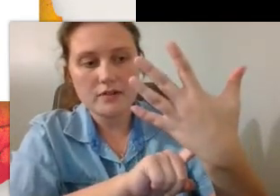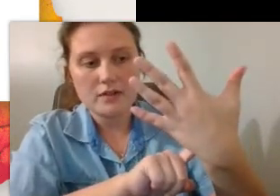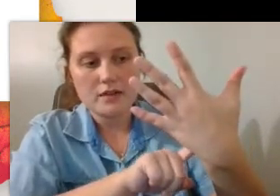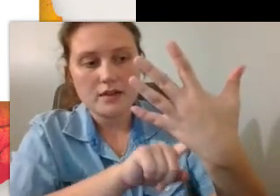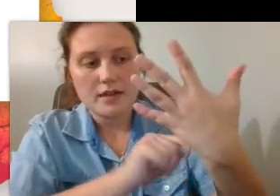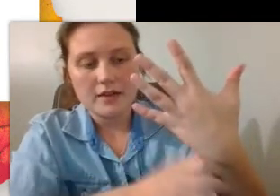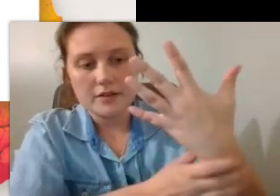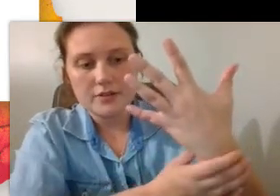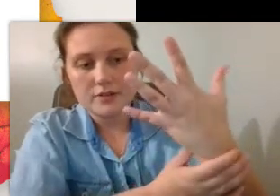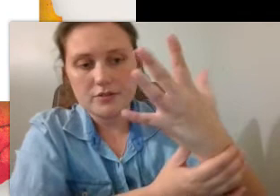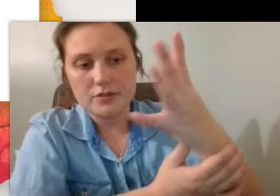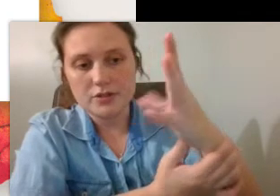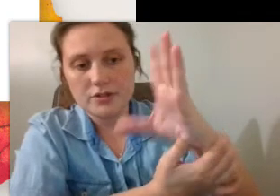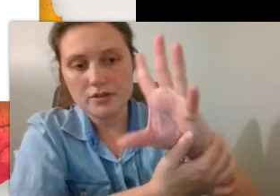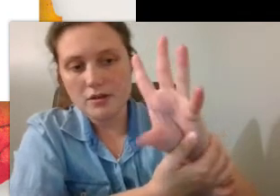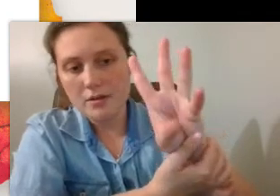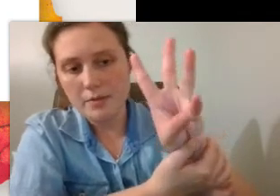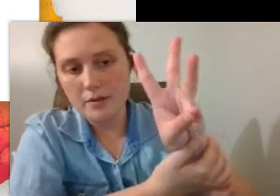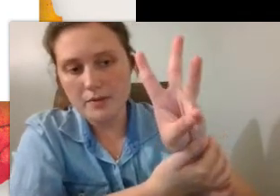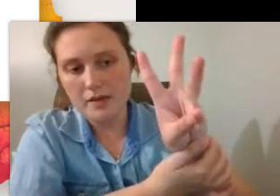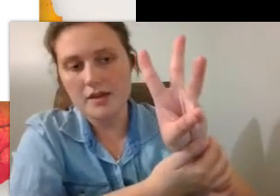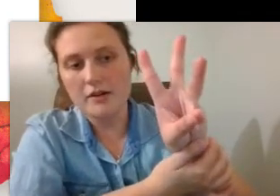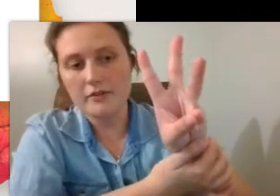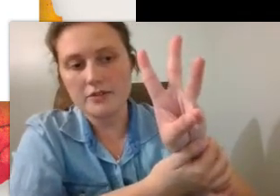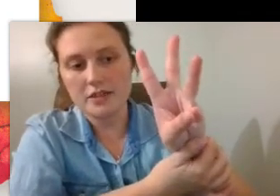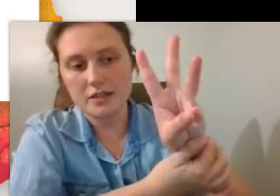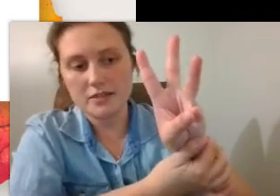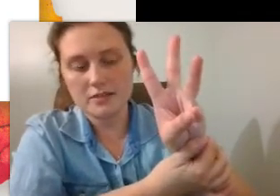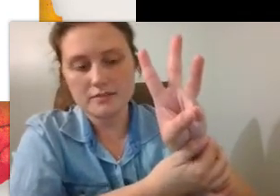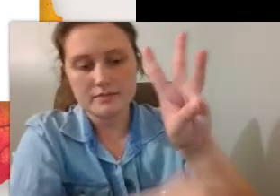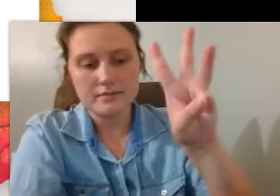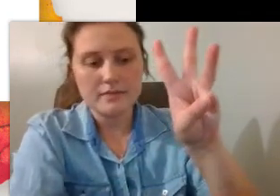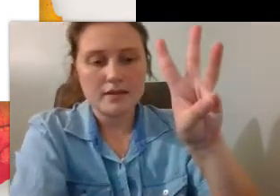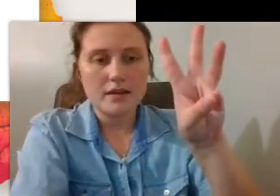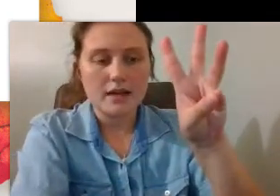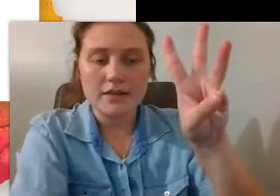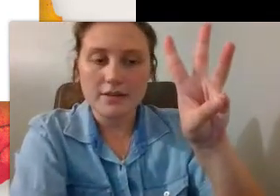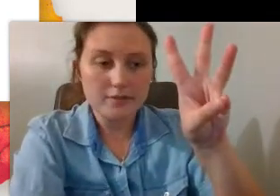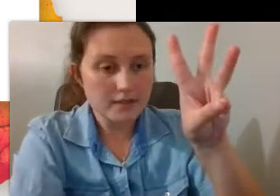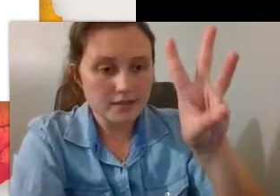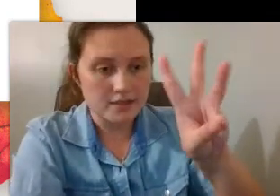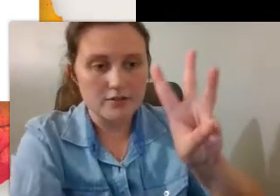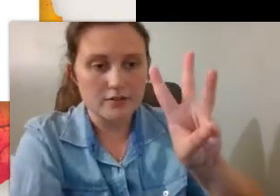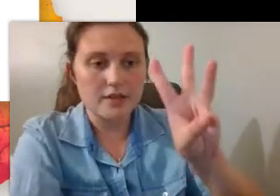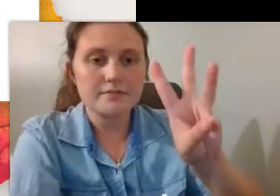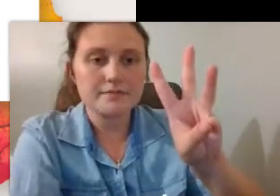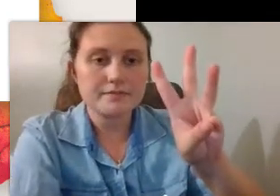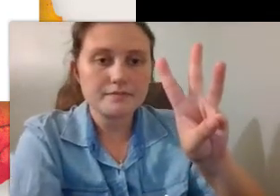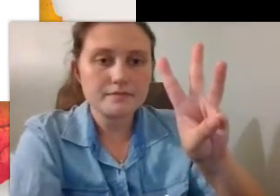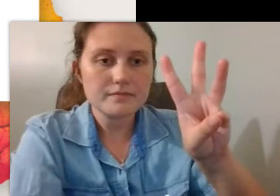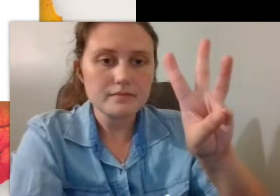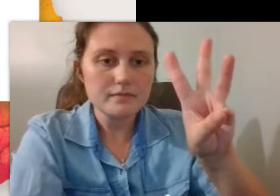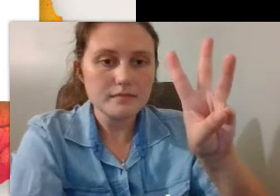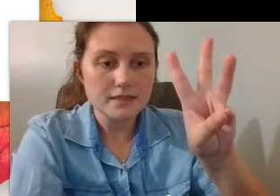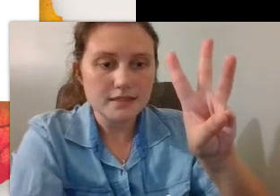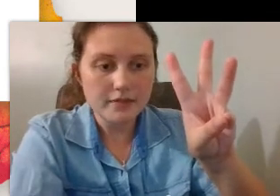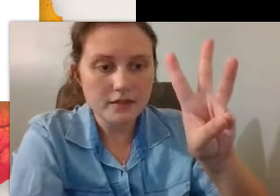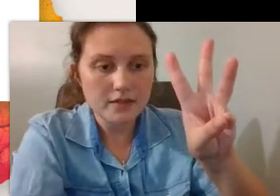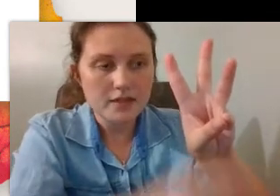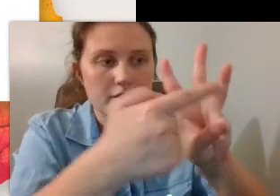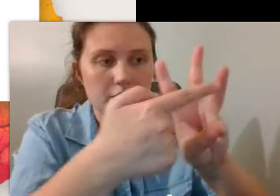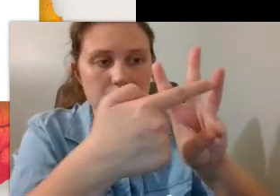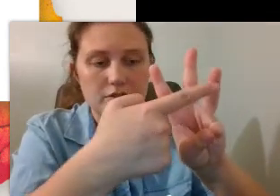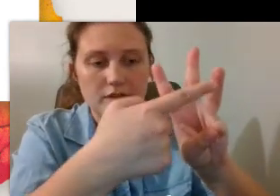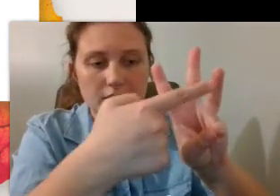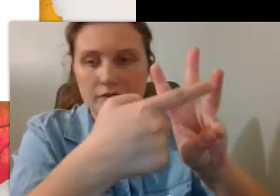5, and then as soon as you turn, put your pinky down for 6. And then the rest is easy, okay?